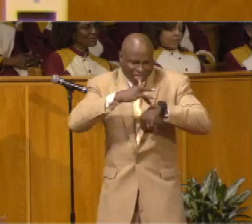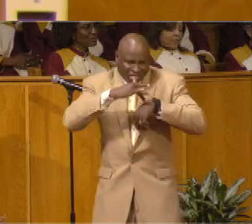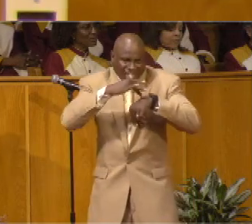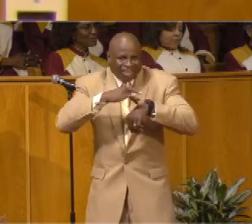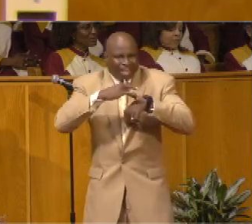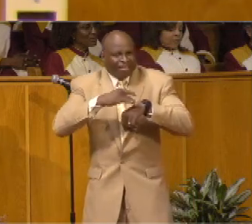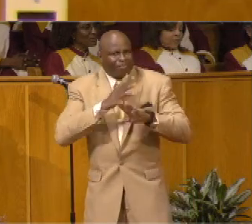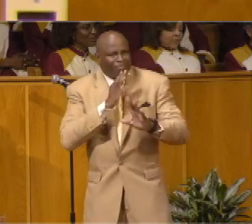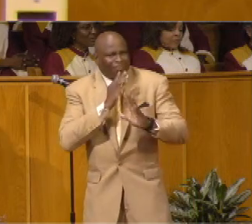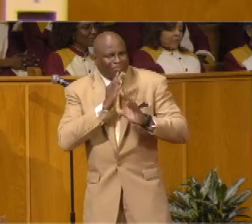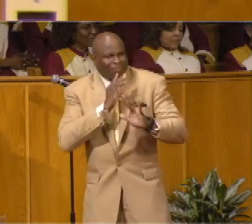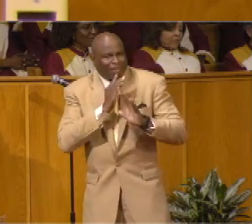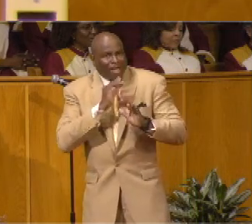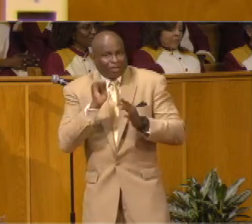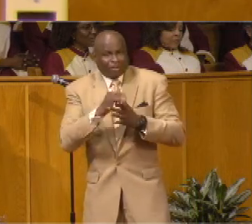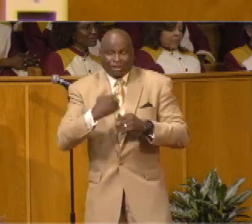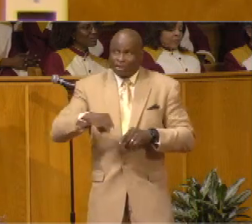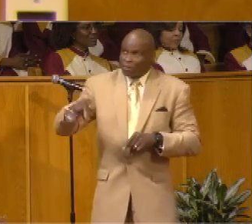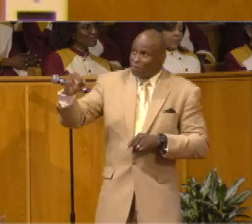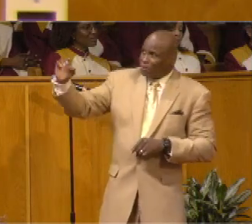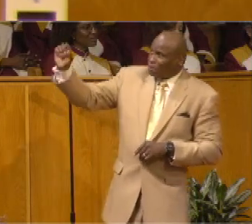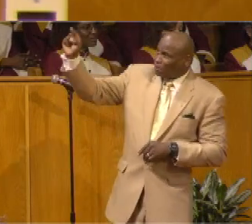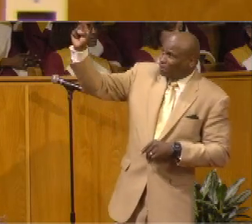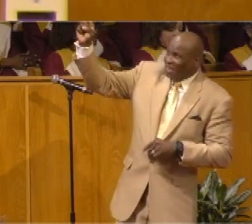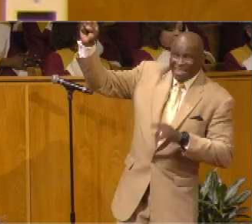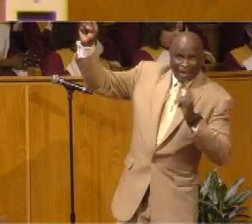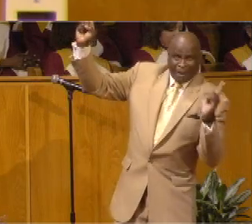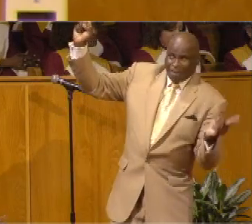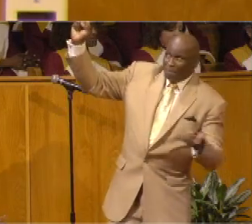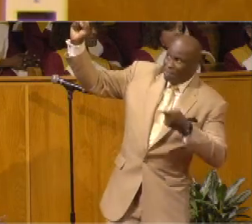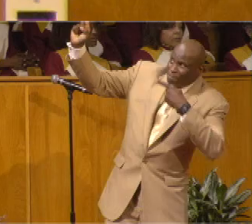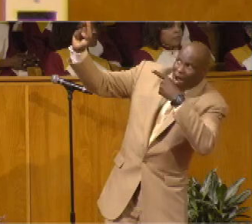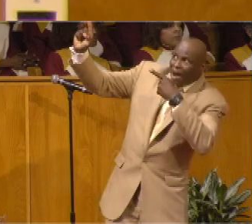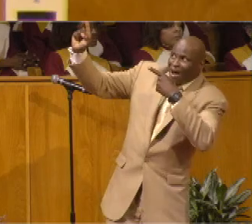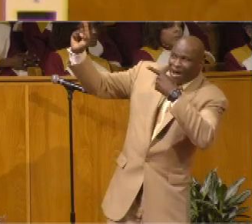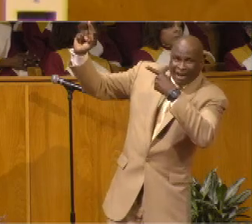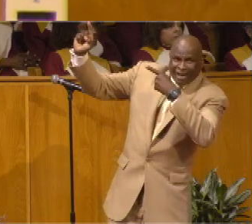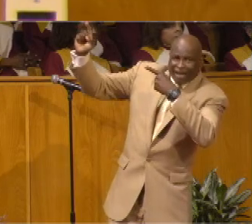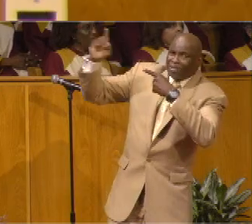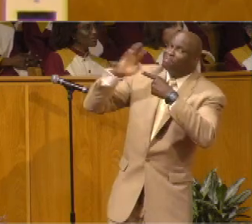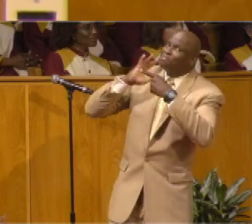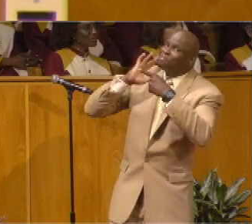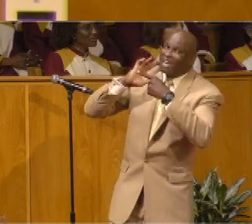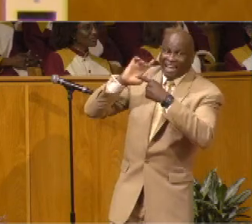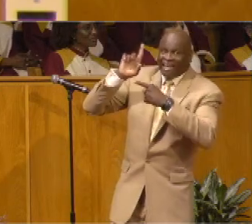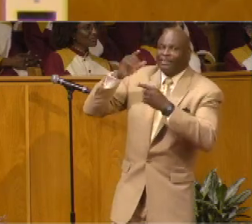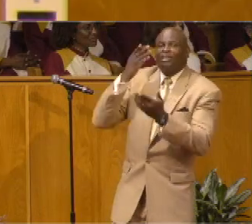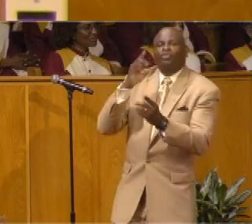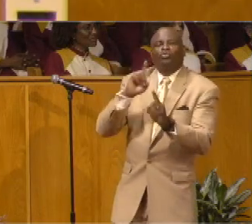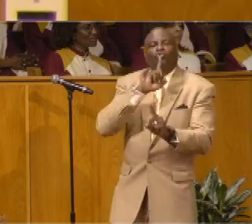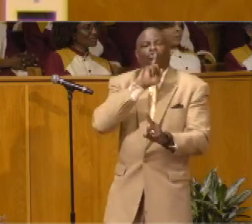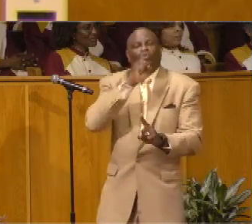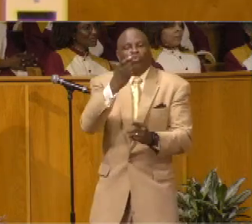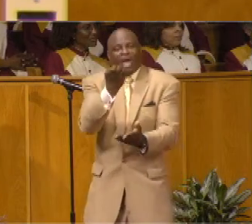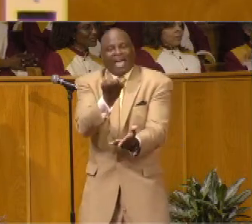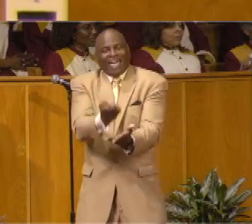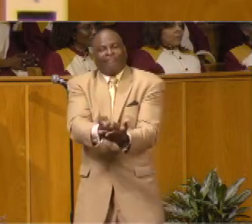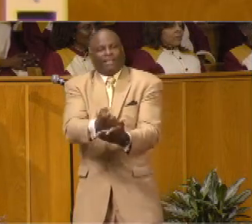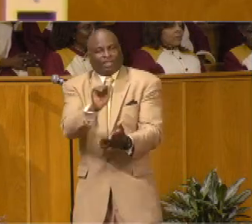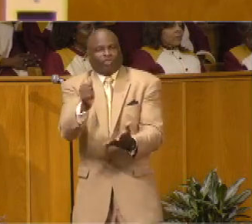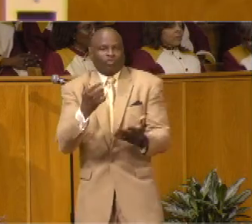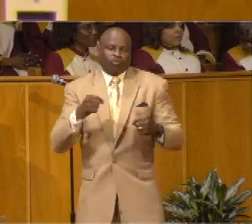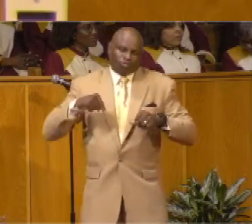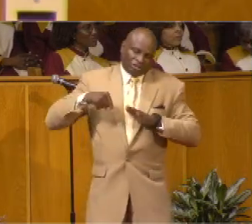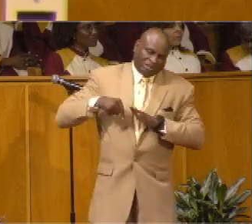that in the church, they've lifted glossolalia so high that they believe that is the only sign of their spiritual depth and